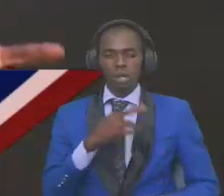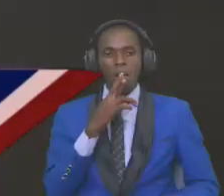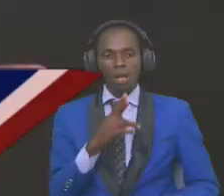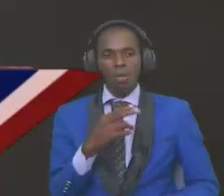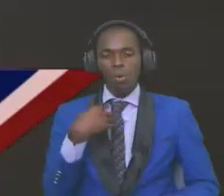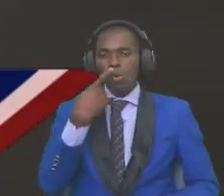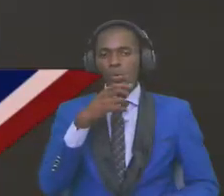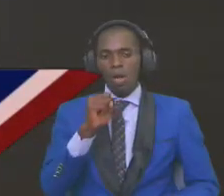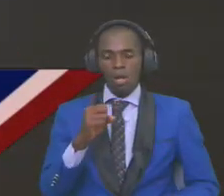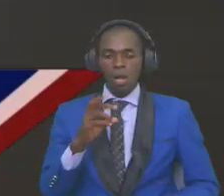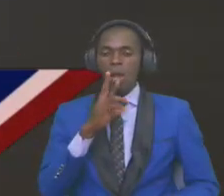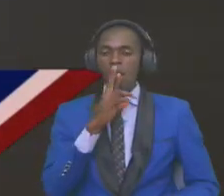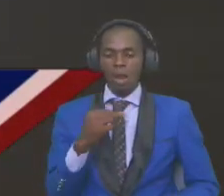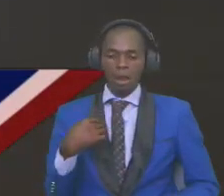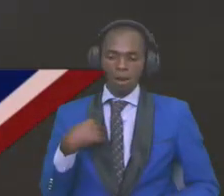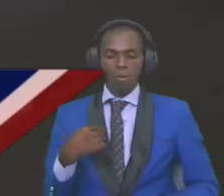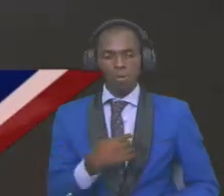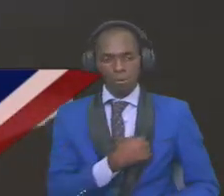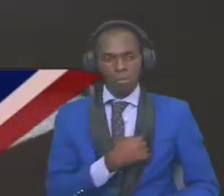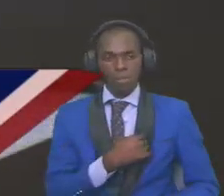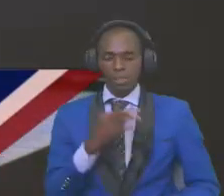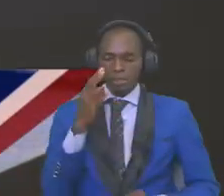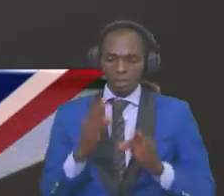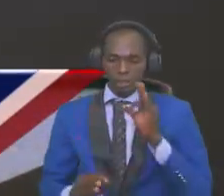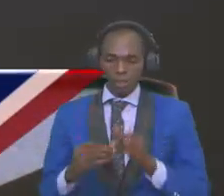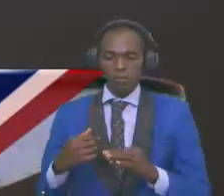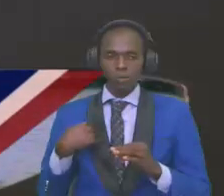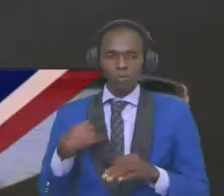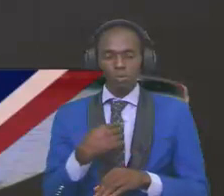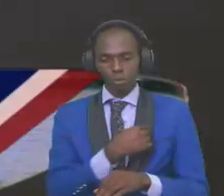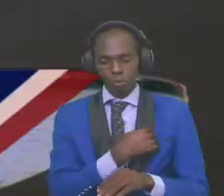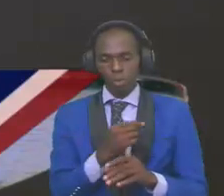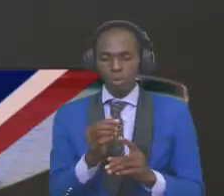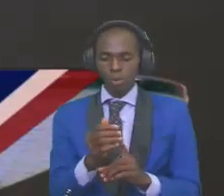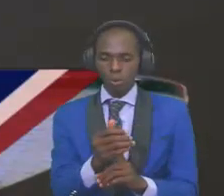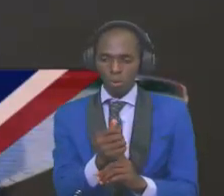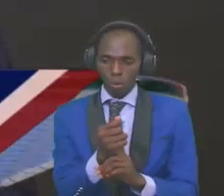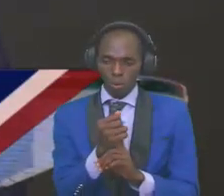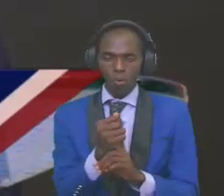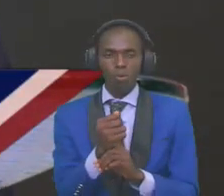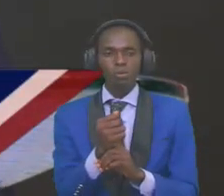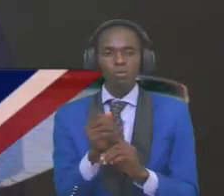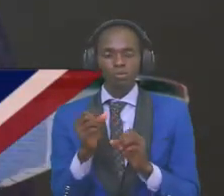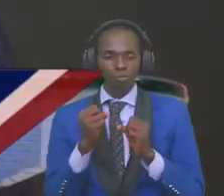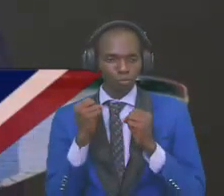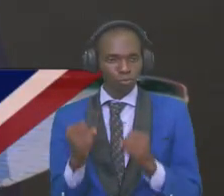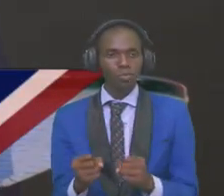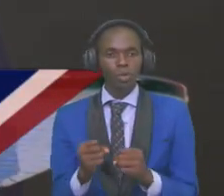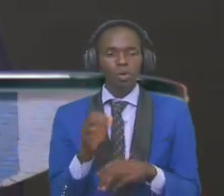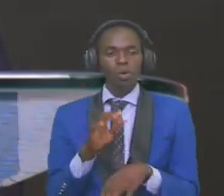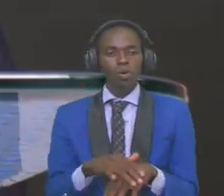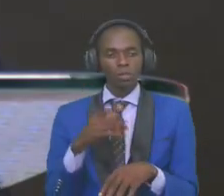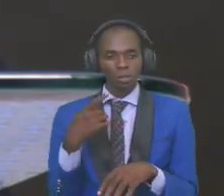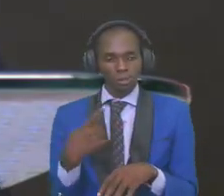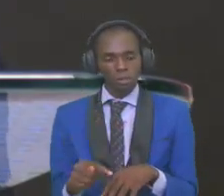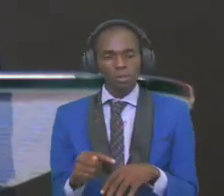Whose house are we? If we hold fast on the condition,